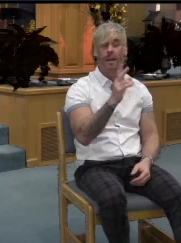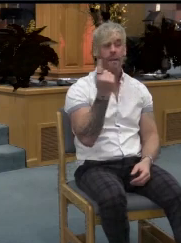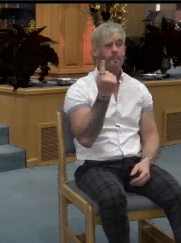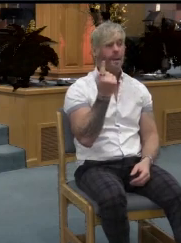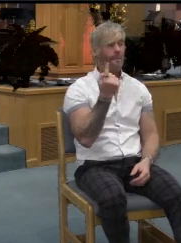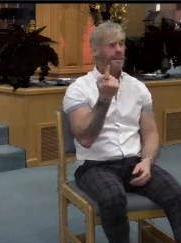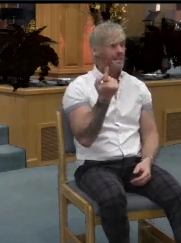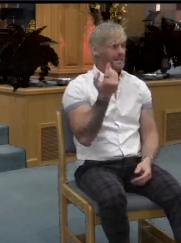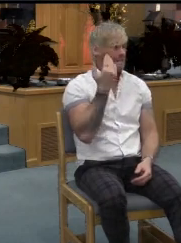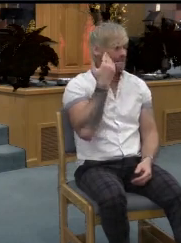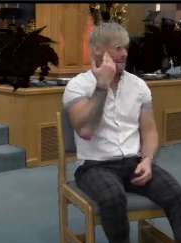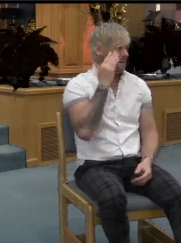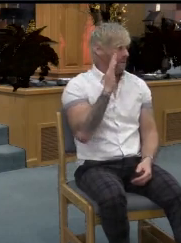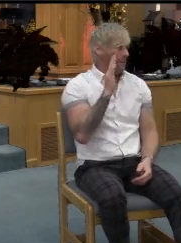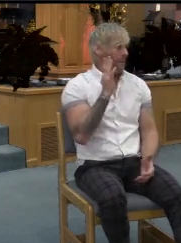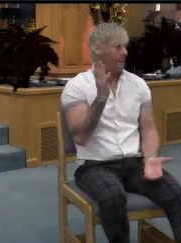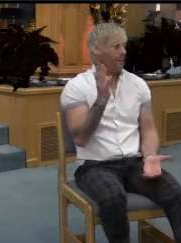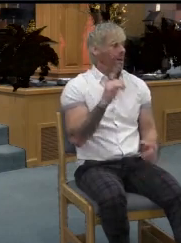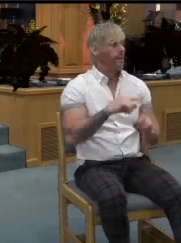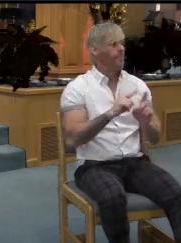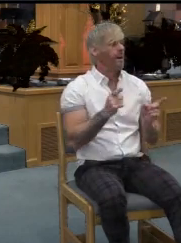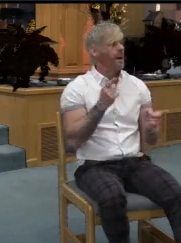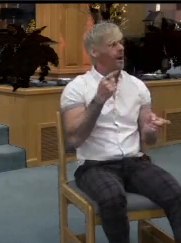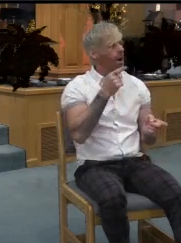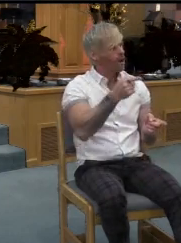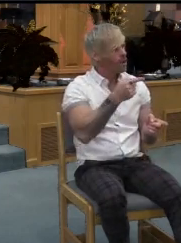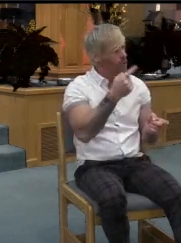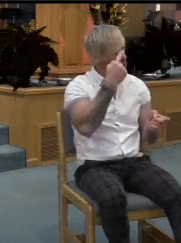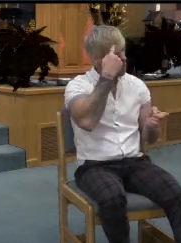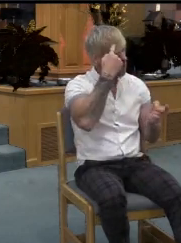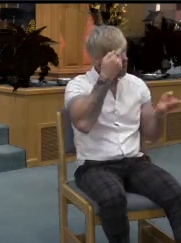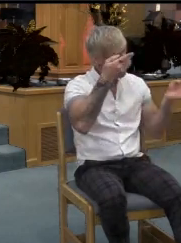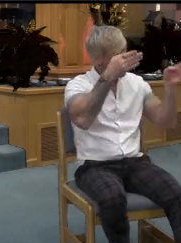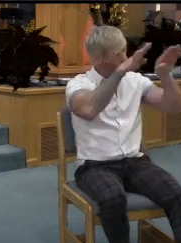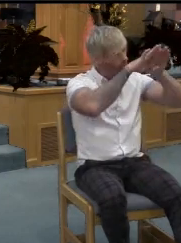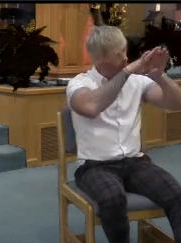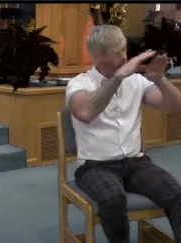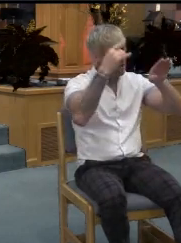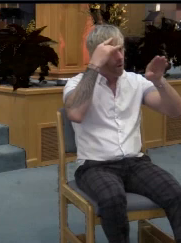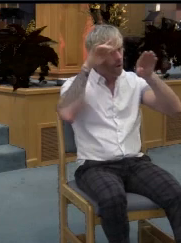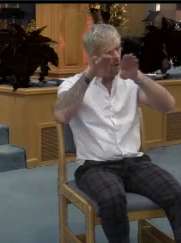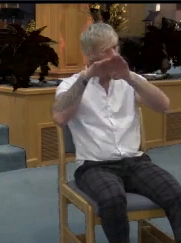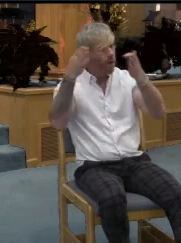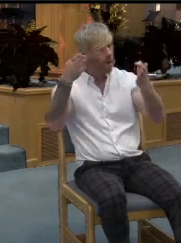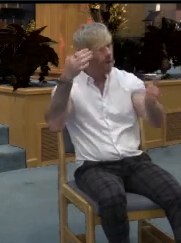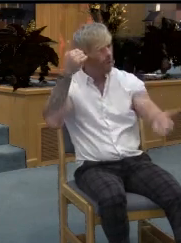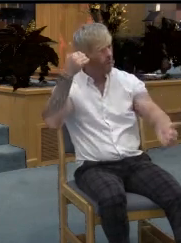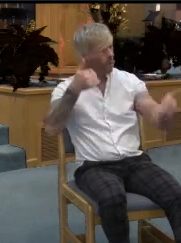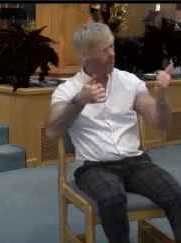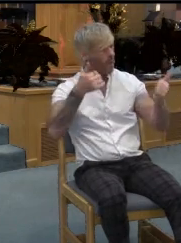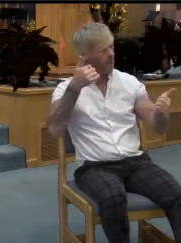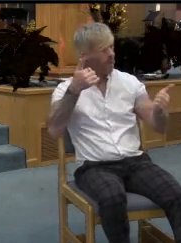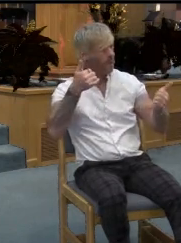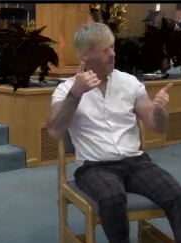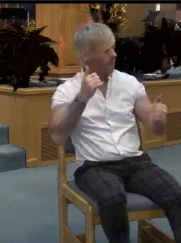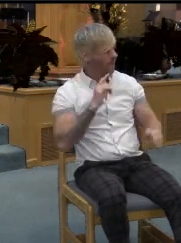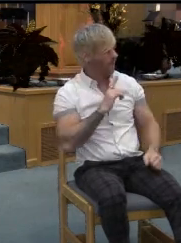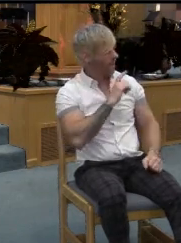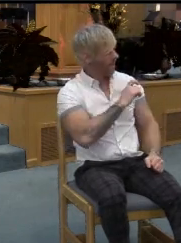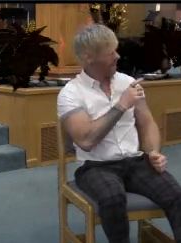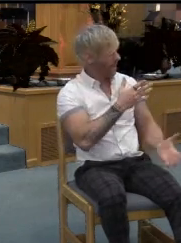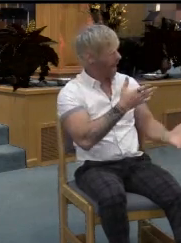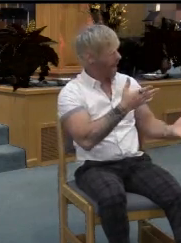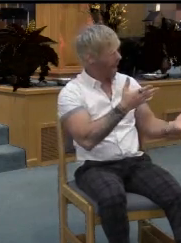anomaly. Hey, are you closed-minded or are you open-minded? Turn to the person next to you and say, I want to be